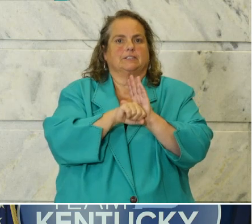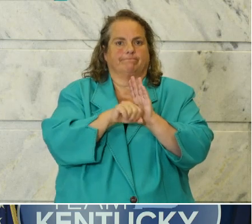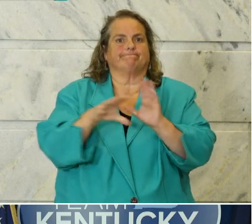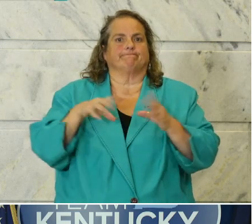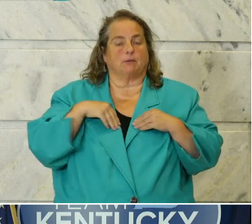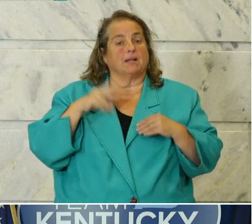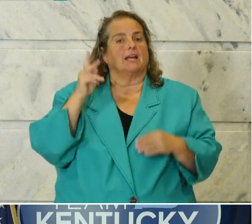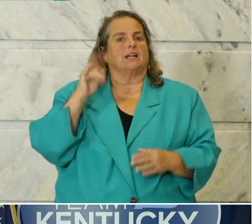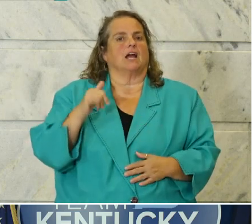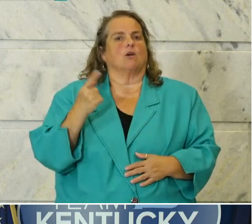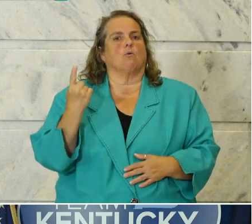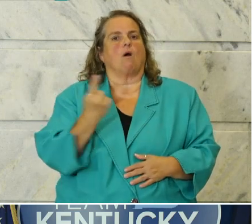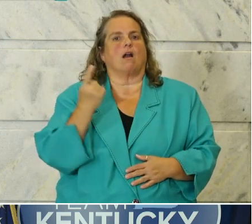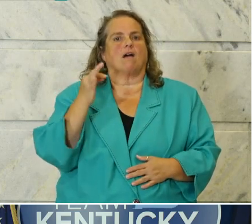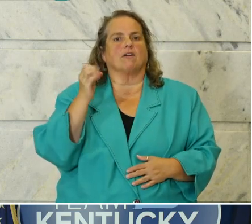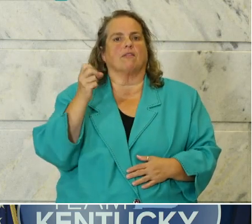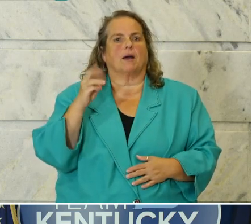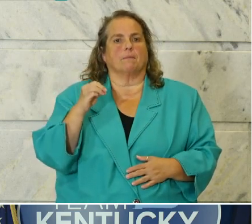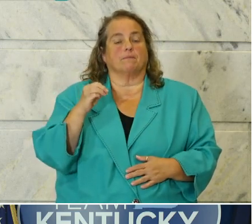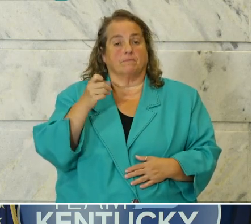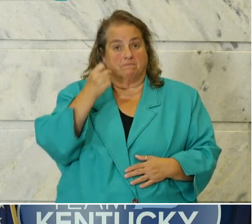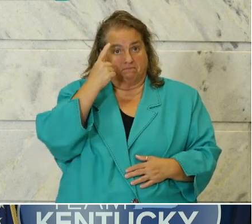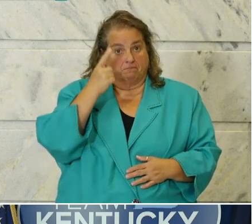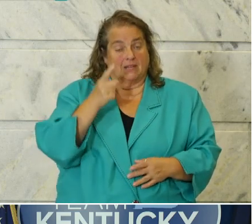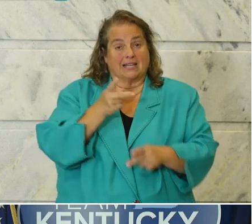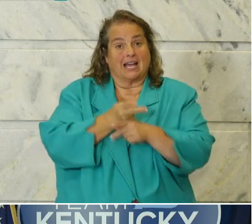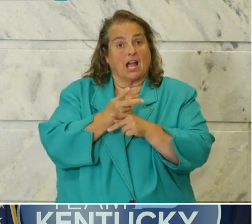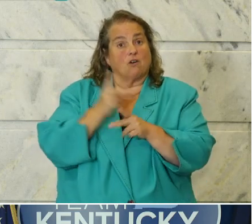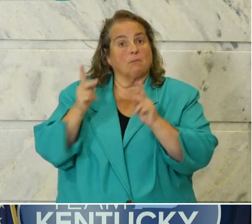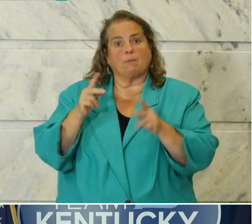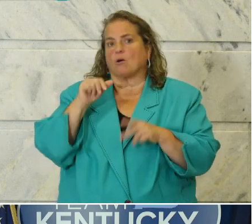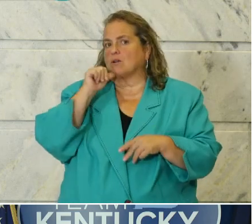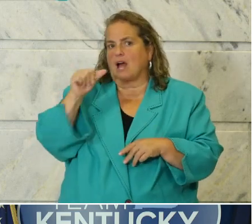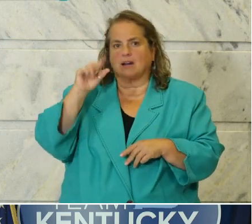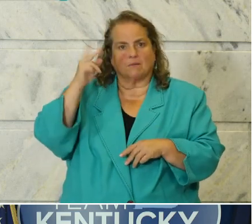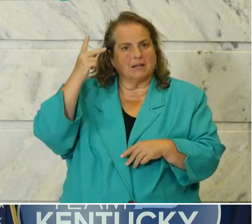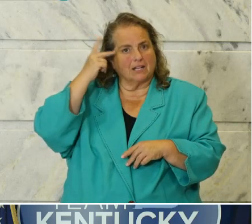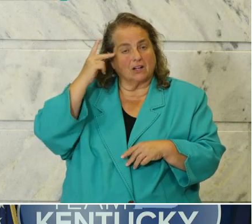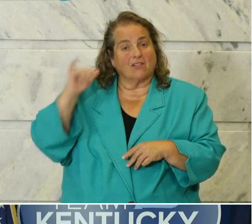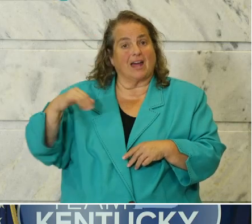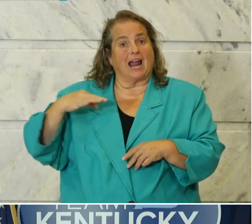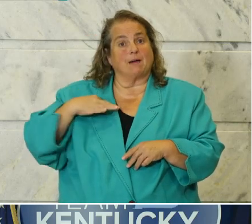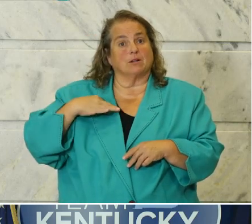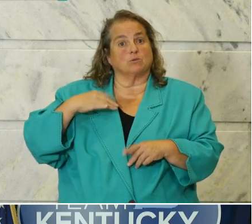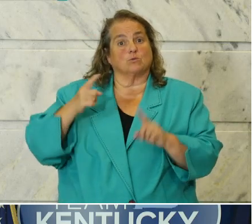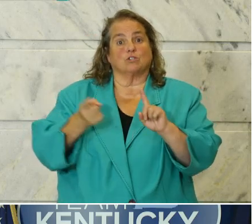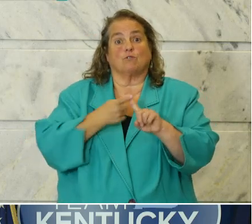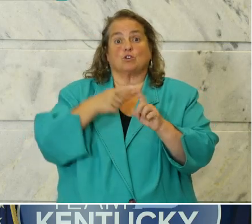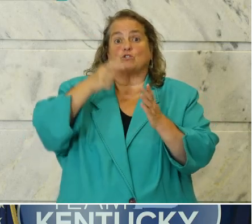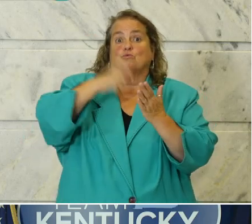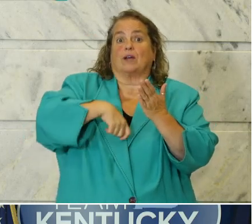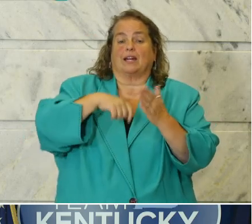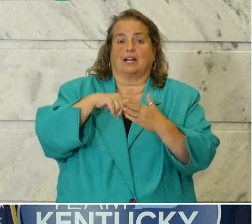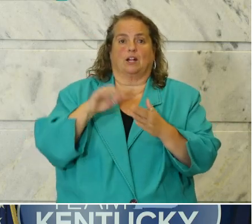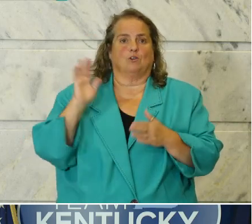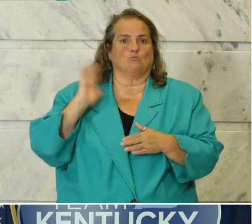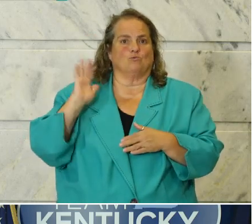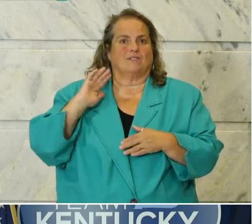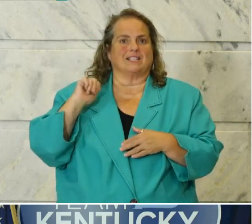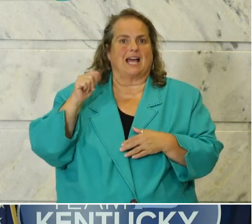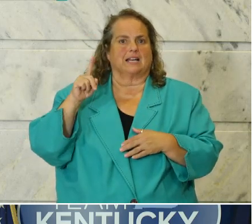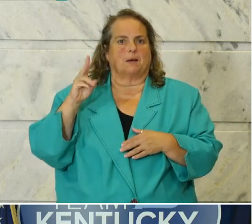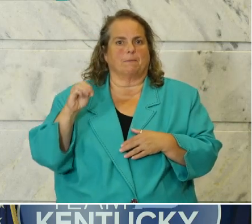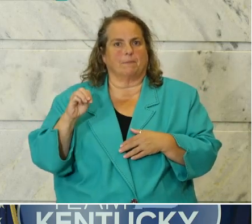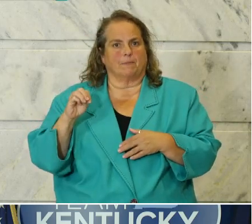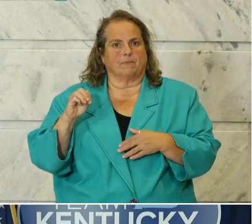show that taking care of people is not political at all, this application was first written in the previous administration. So this